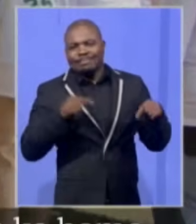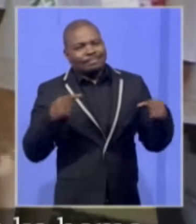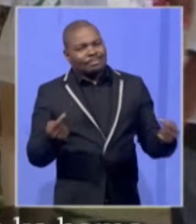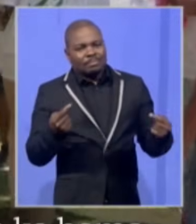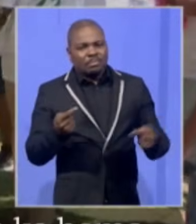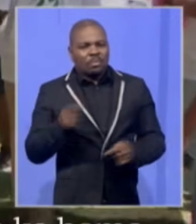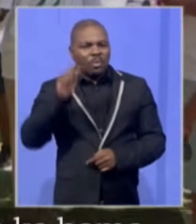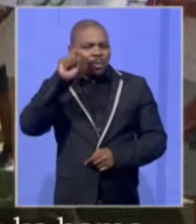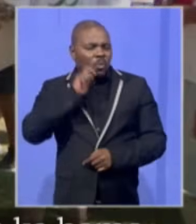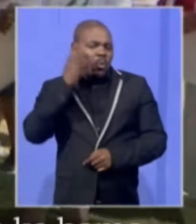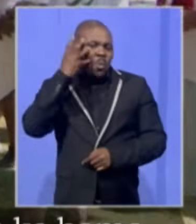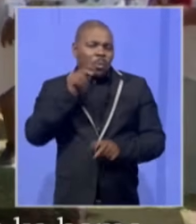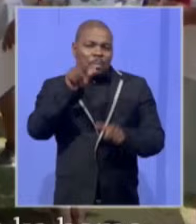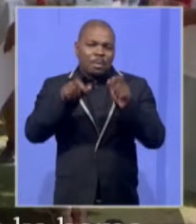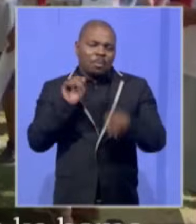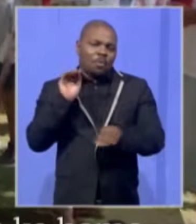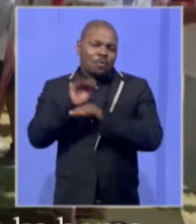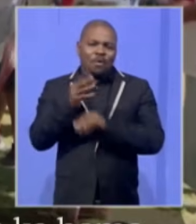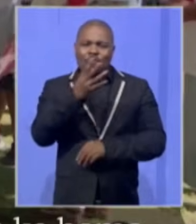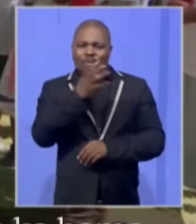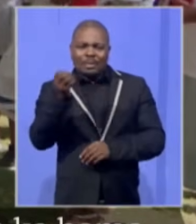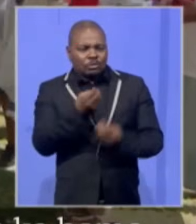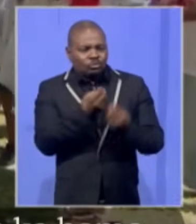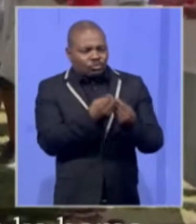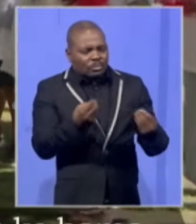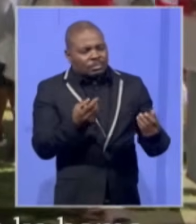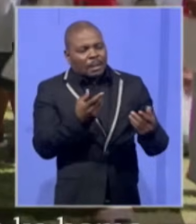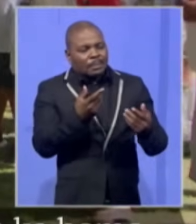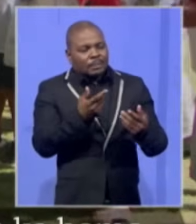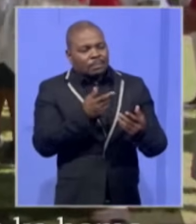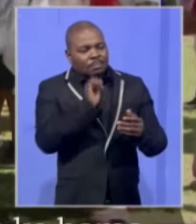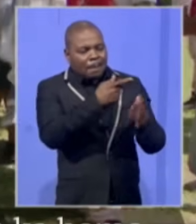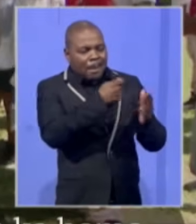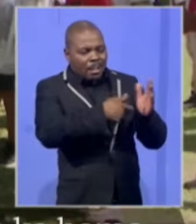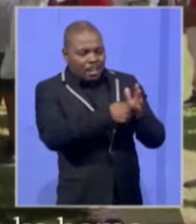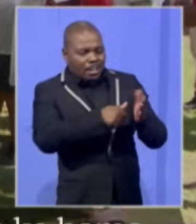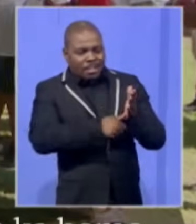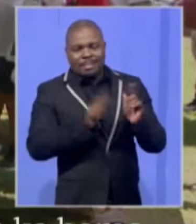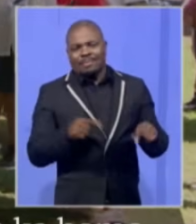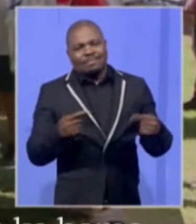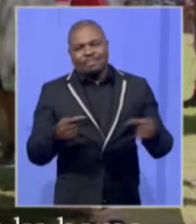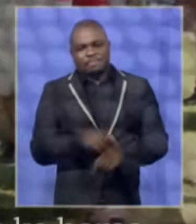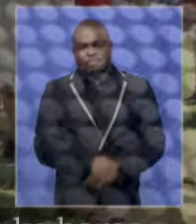bagodi ba feta 400 ga ba kgone go amogela madi a bone a pensione.